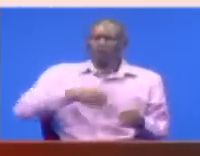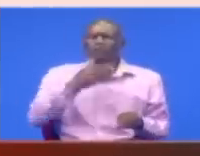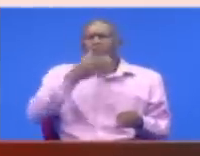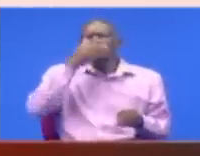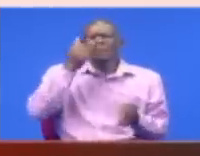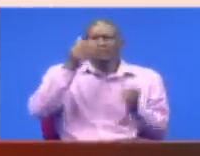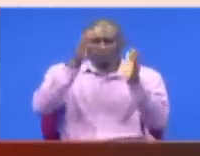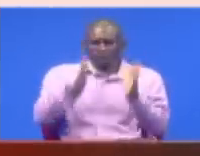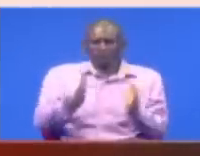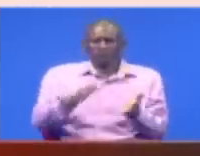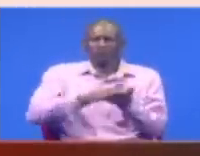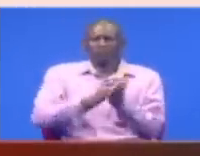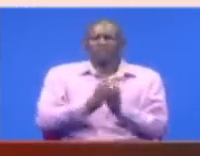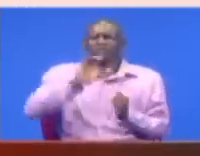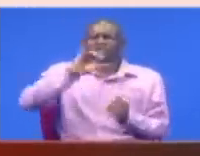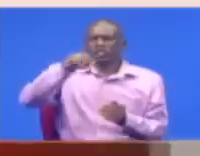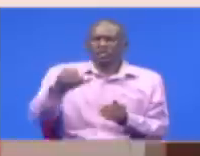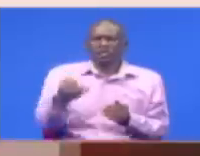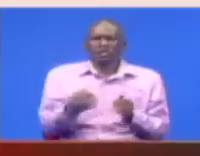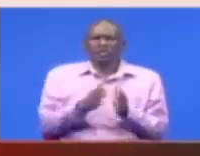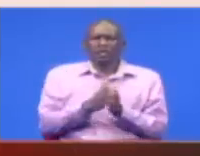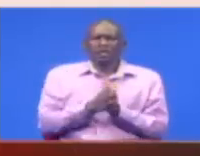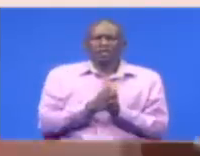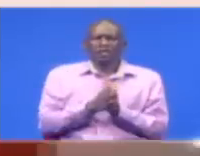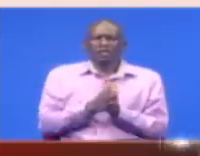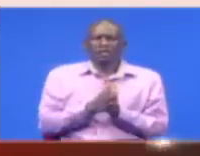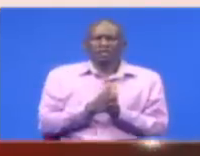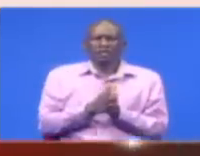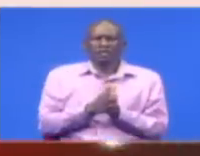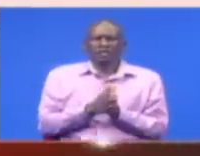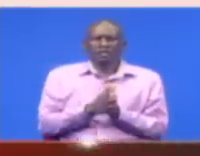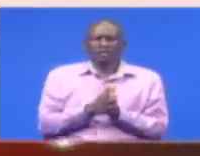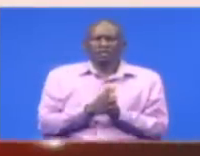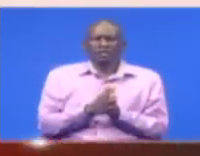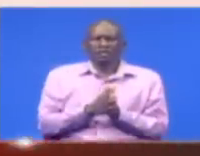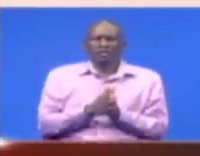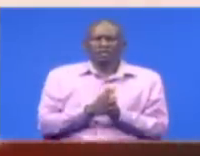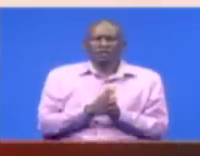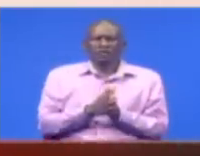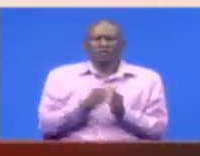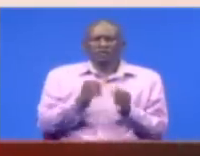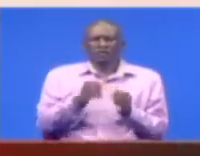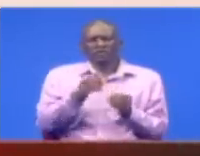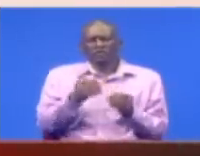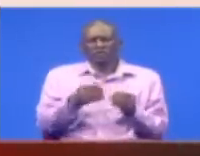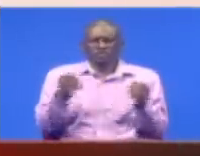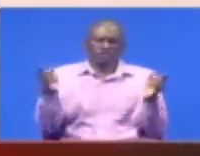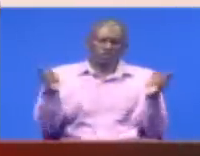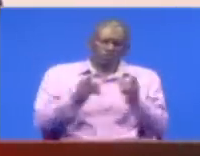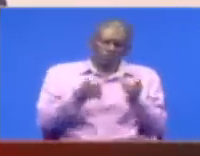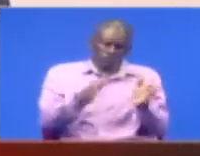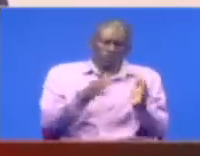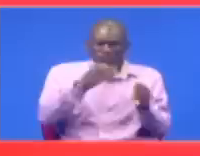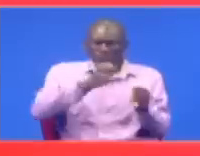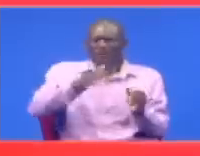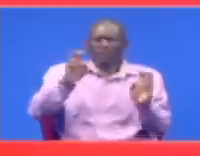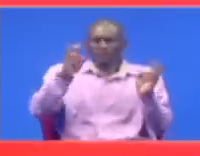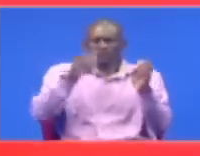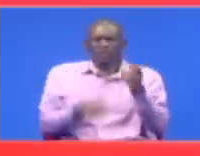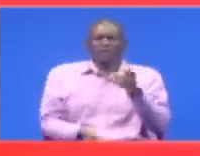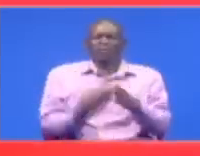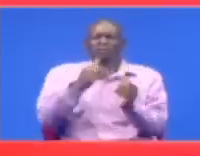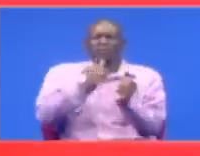candidate to be CJ. And I'll just 5 to 10 minutes, because the other issues will come with the commissioners. Thank you.